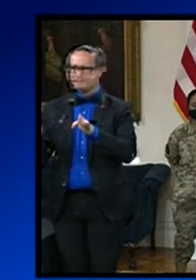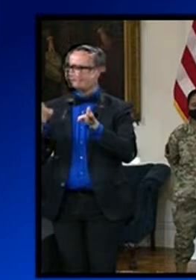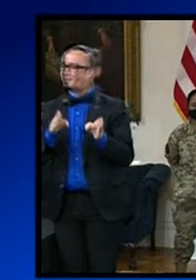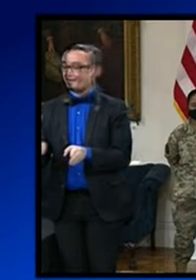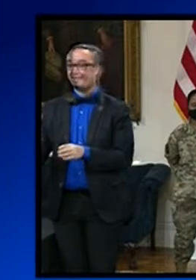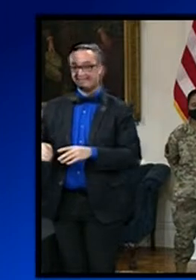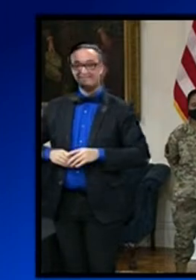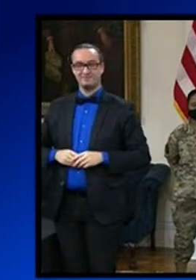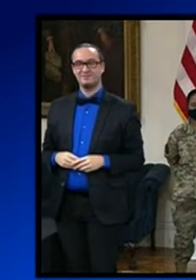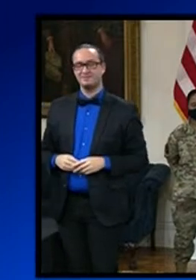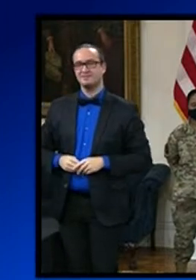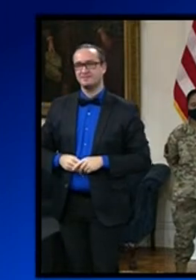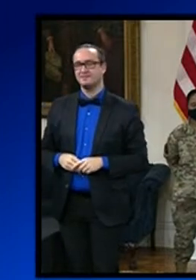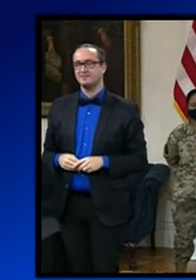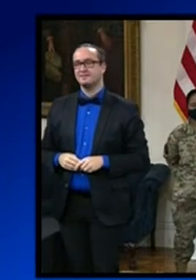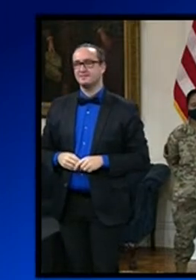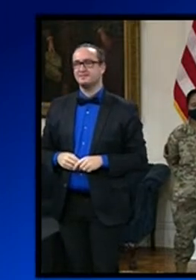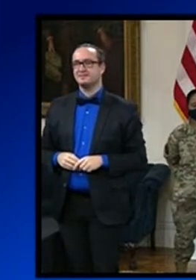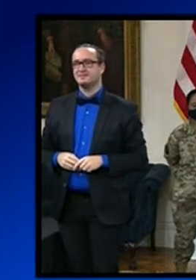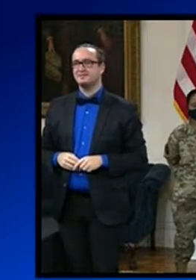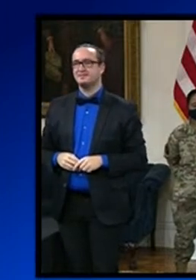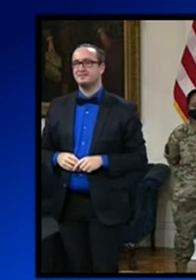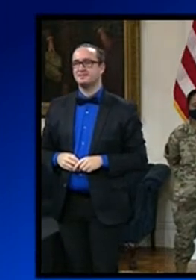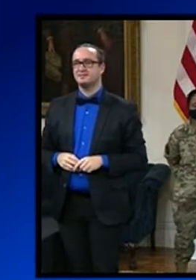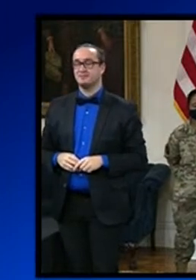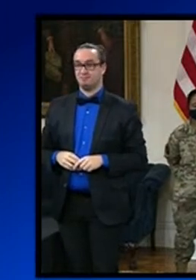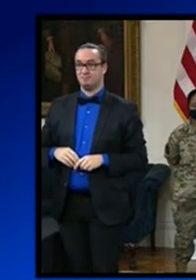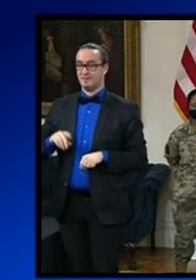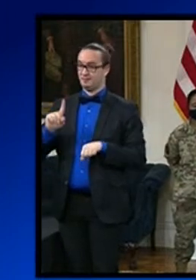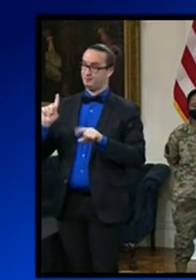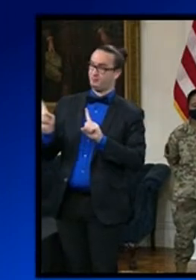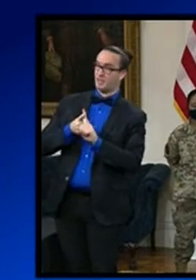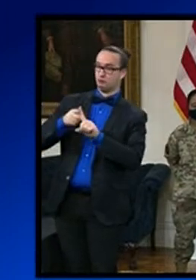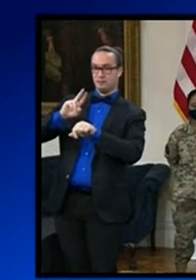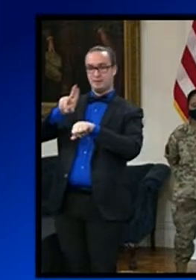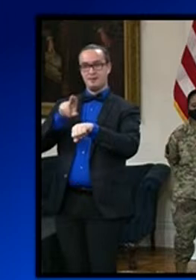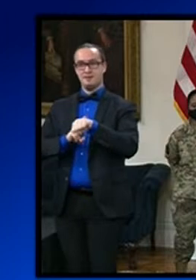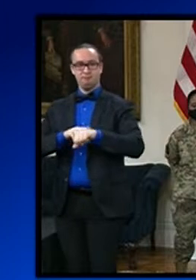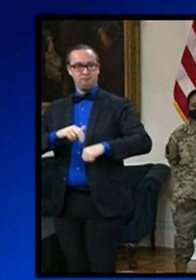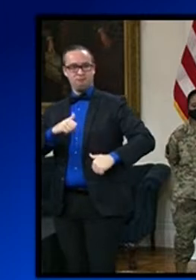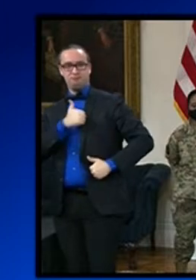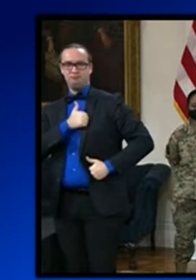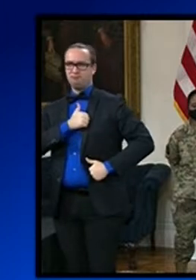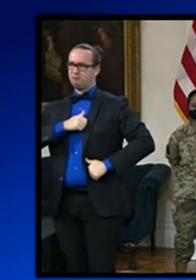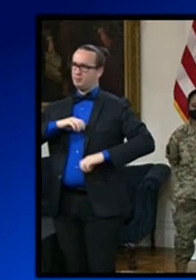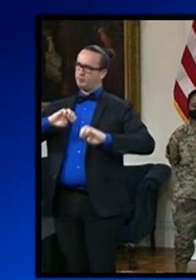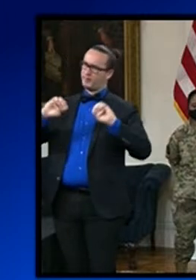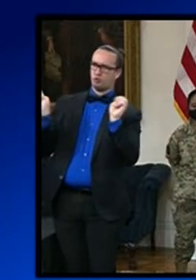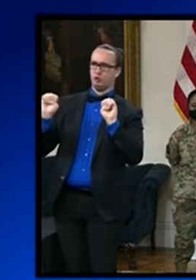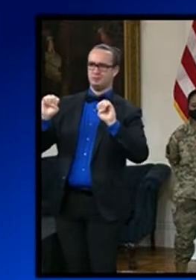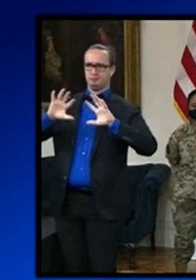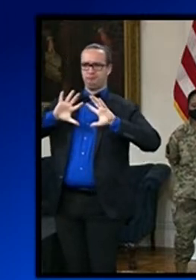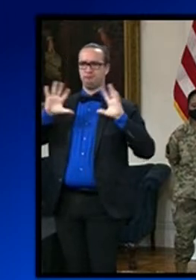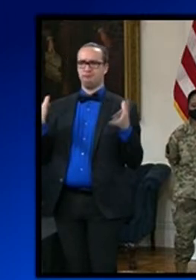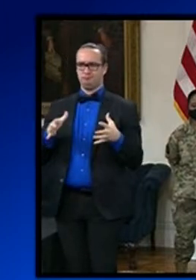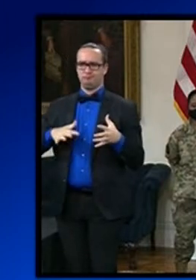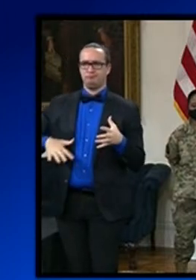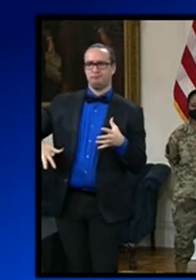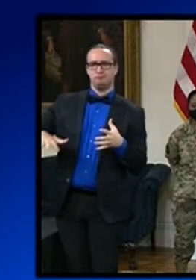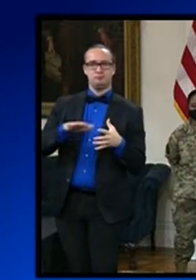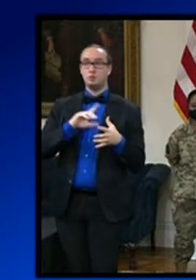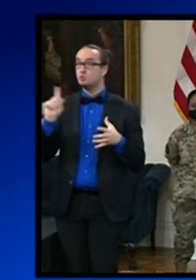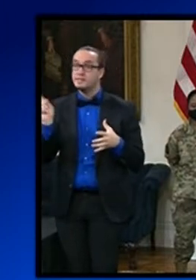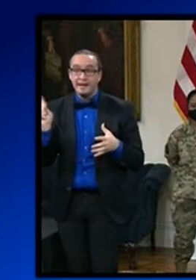the very first National Guard emergency vaccination support teams to Prince George's and Charles counties and